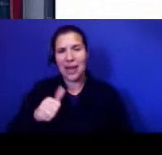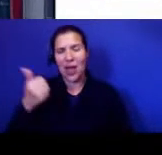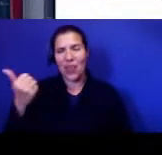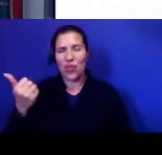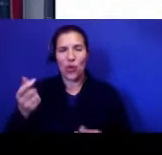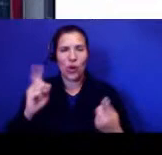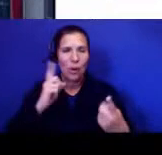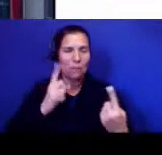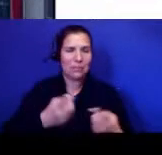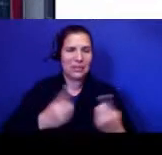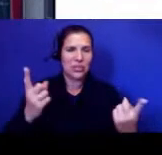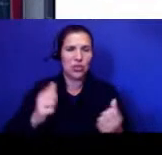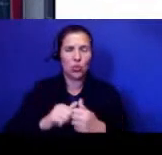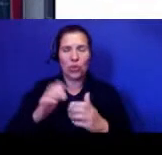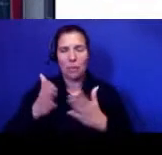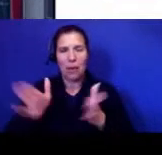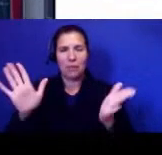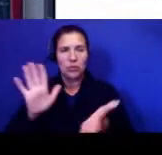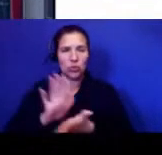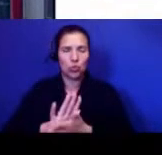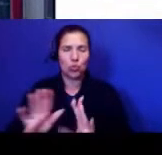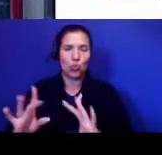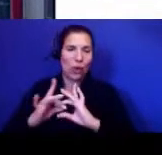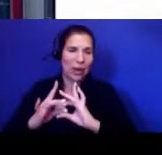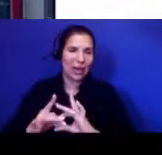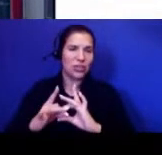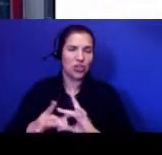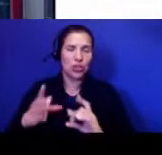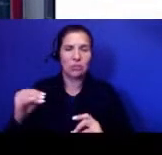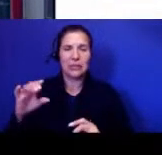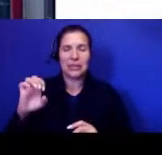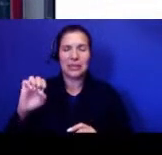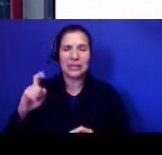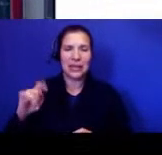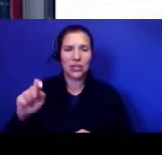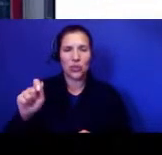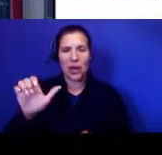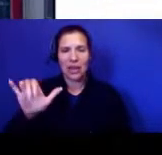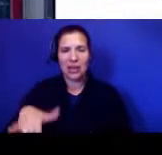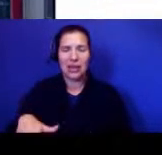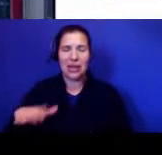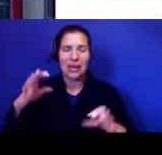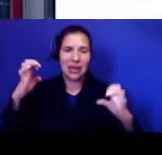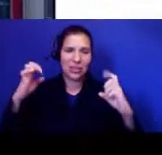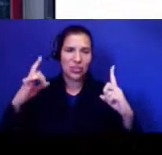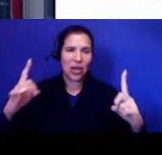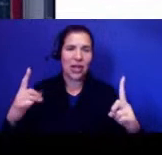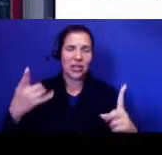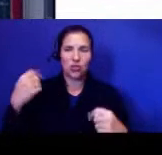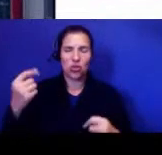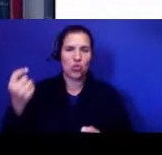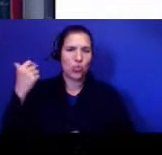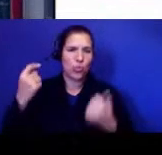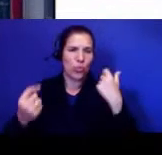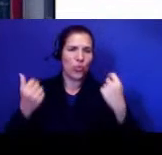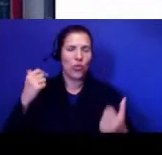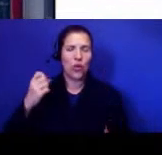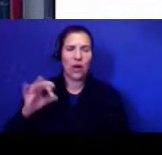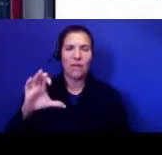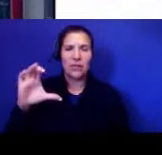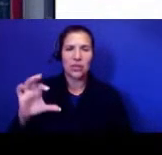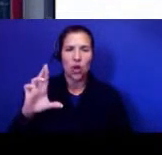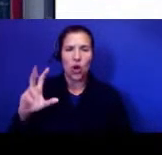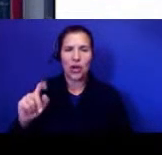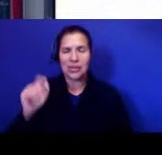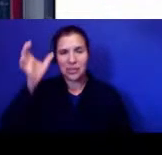to public school relationships and sexuality education, removals of CRT